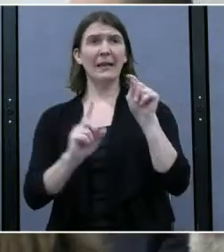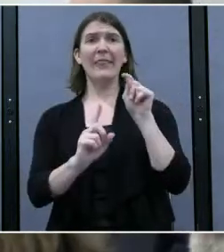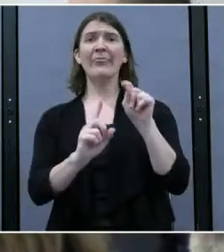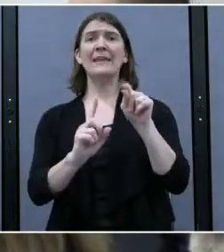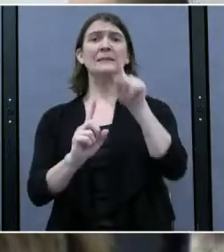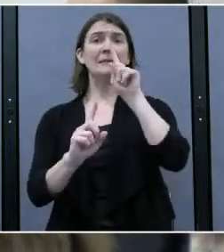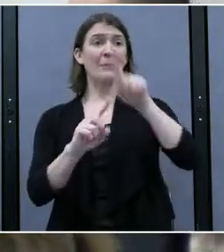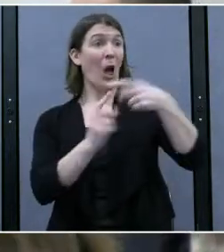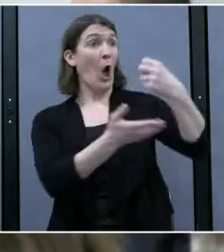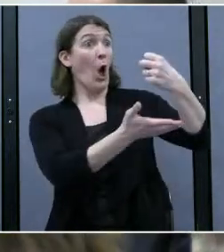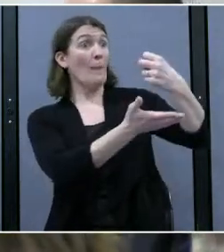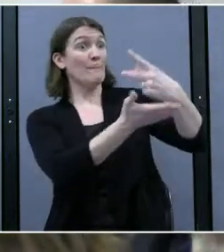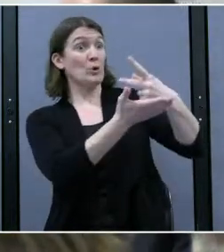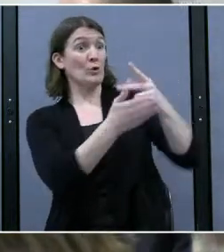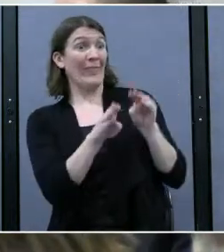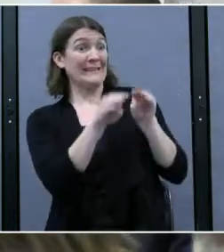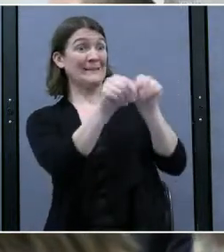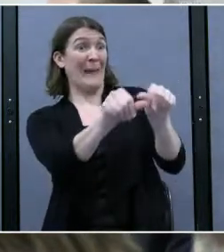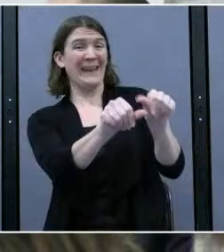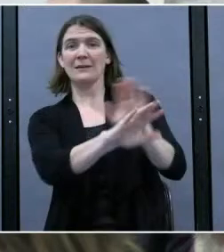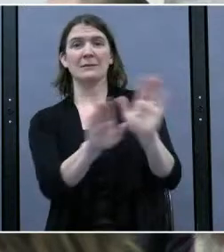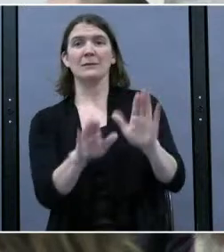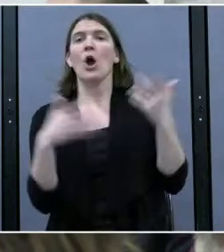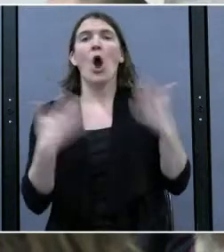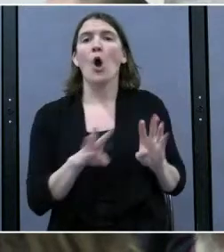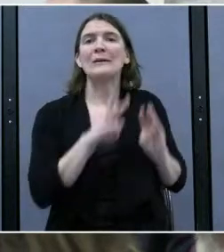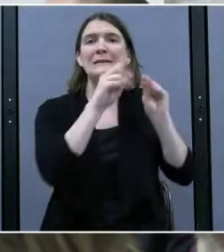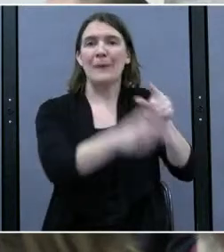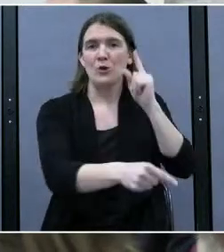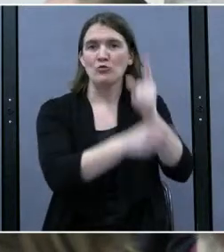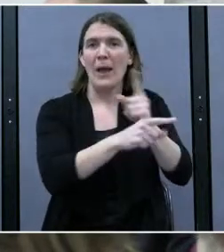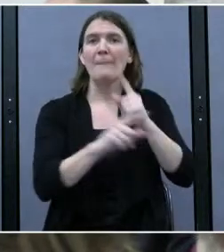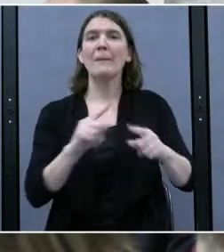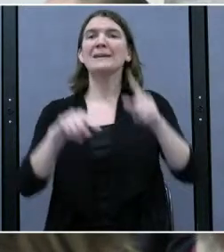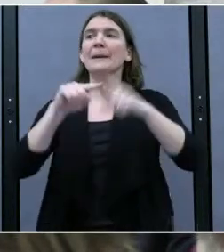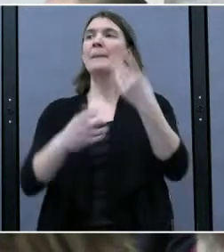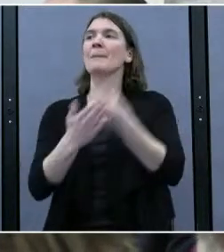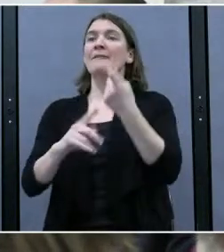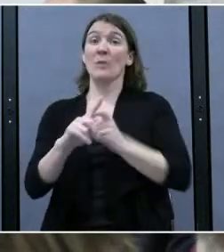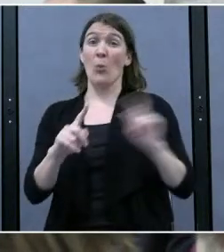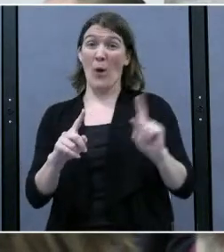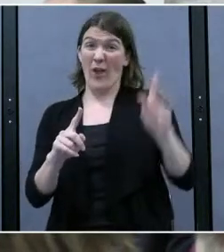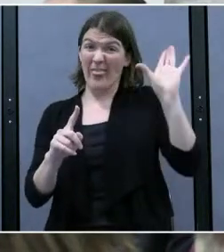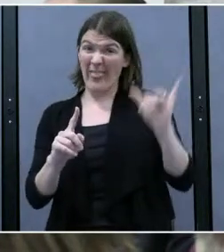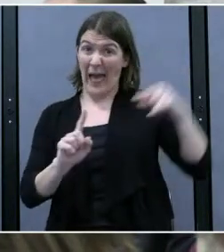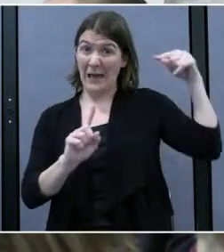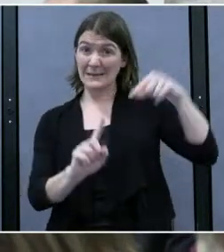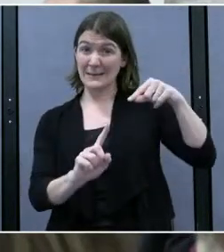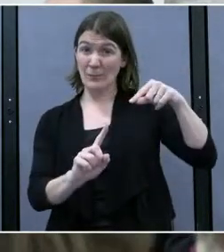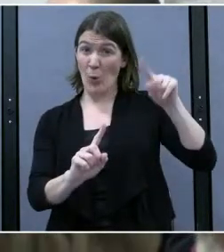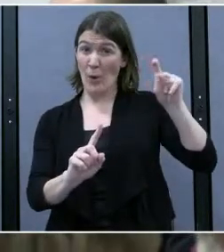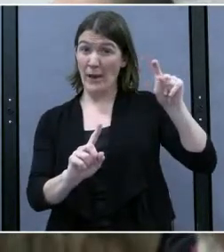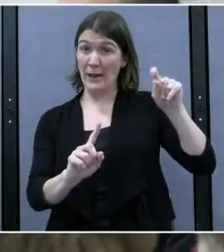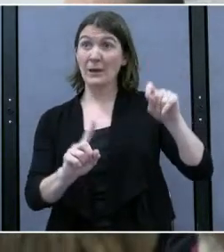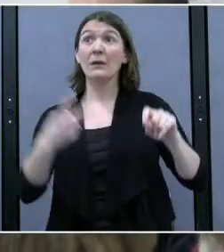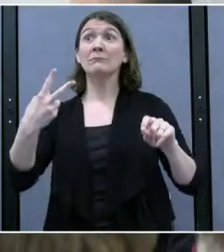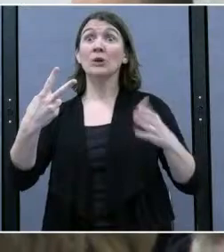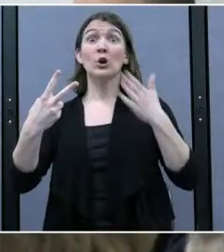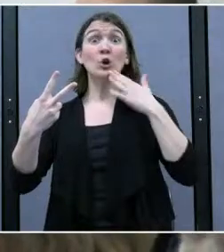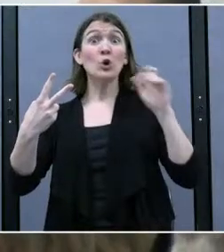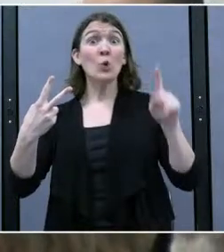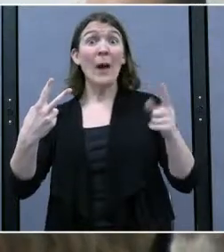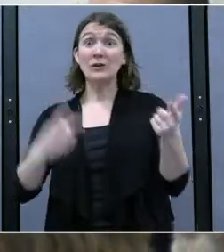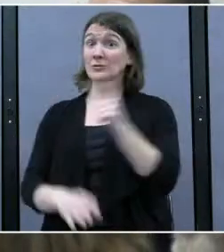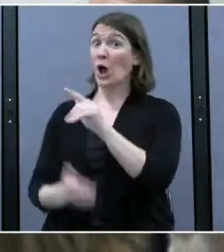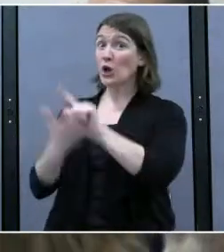do we approve the spending or not. That's already happening. It's where is the money coming from? These are 2 great questions for the